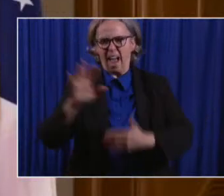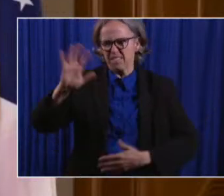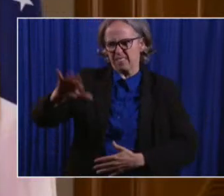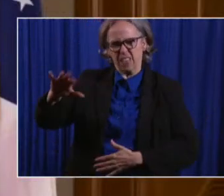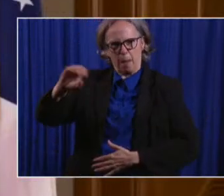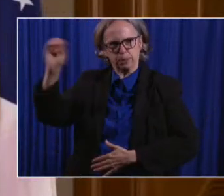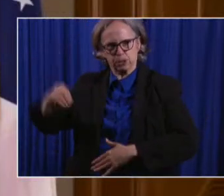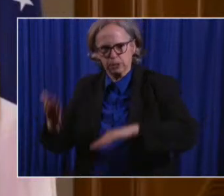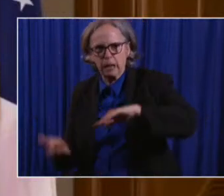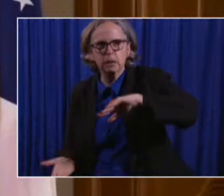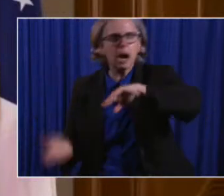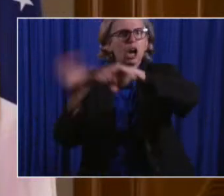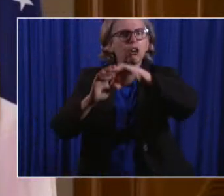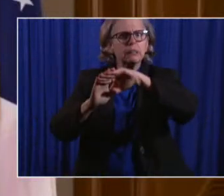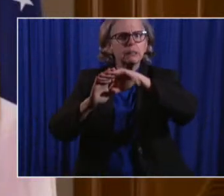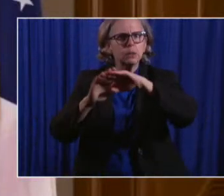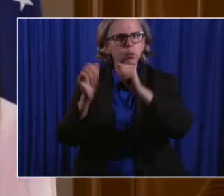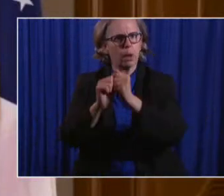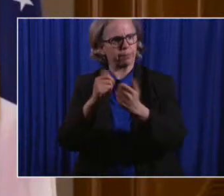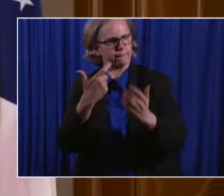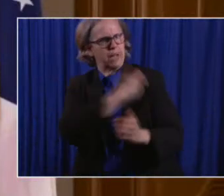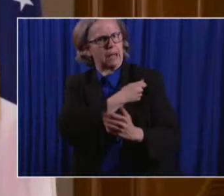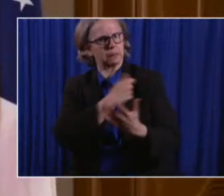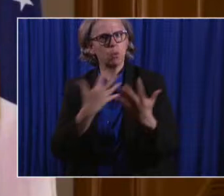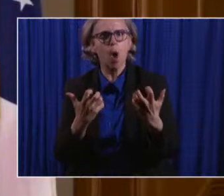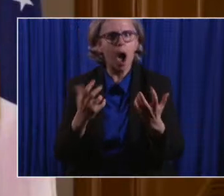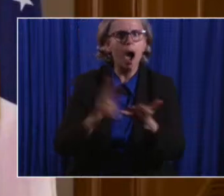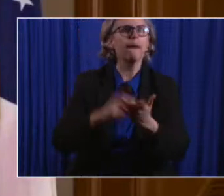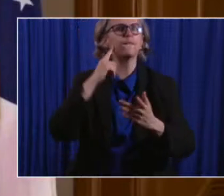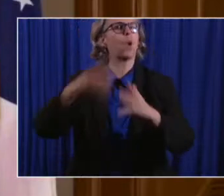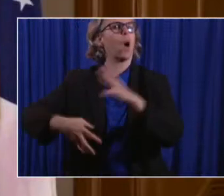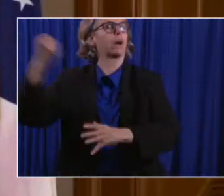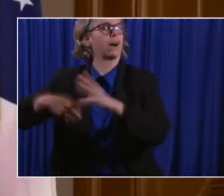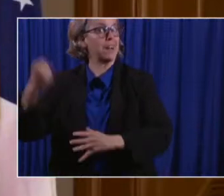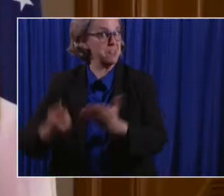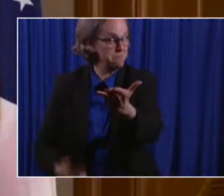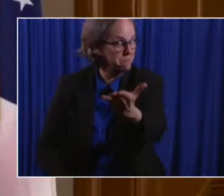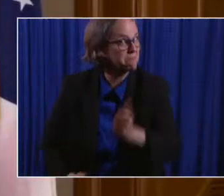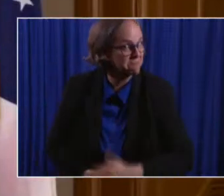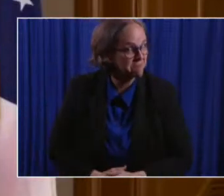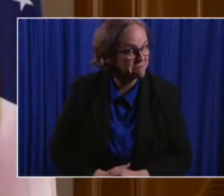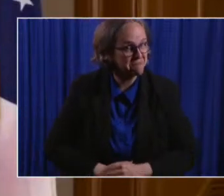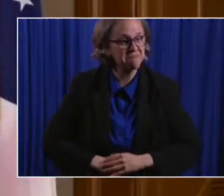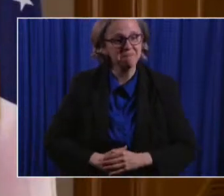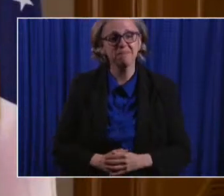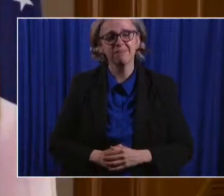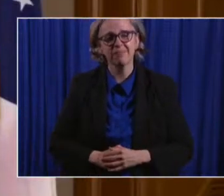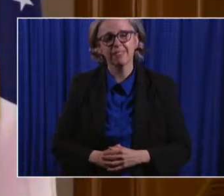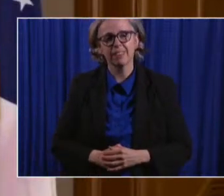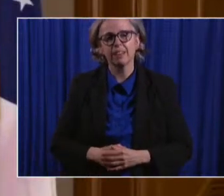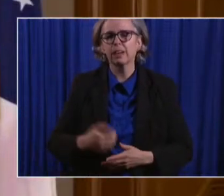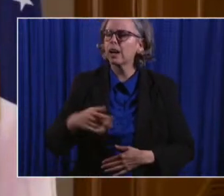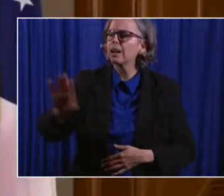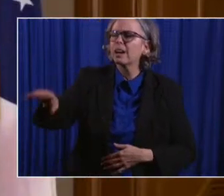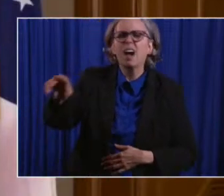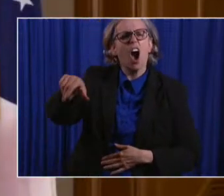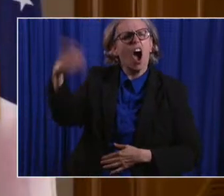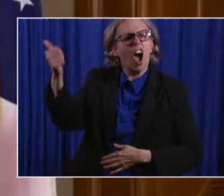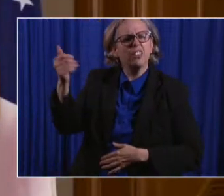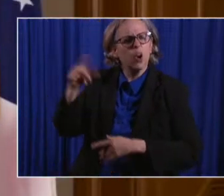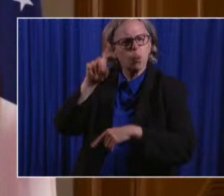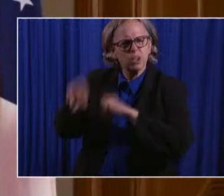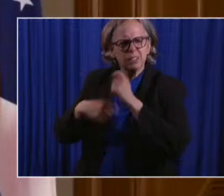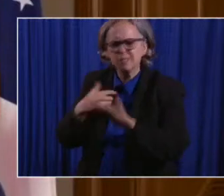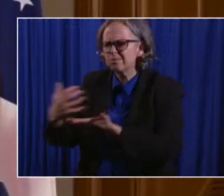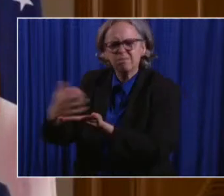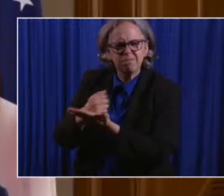vaccinations. I've also asked our team to look at where we've seen the most